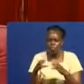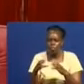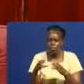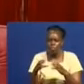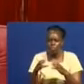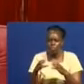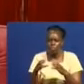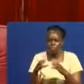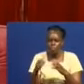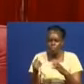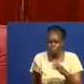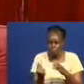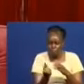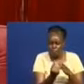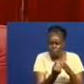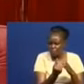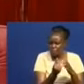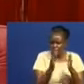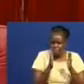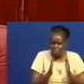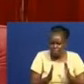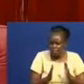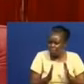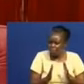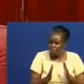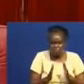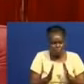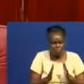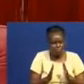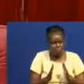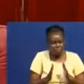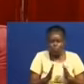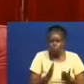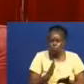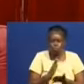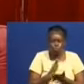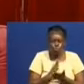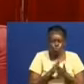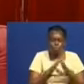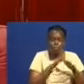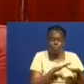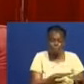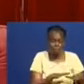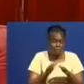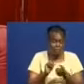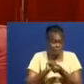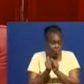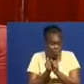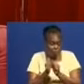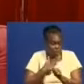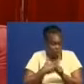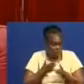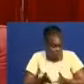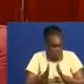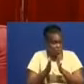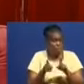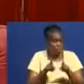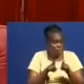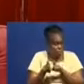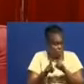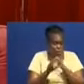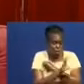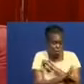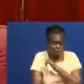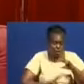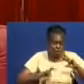people. Everybody looks destitute and everybody is desperate. Let us change our ways. We can run the country